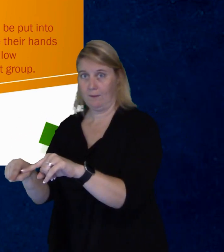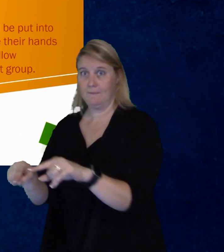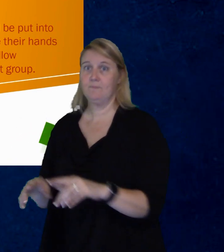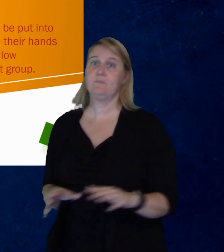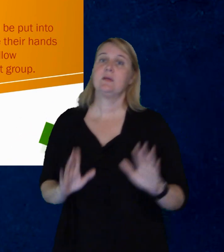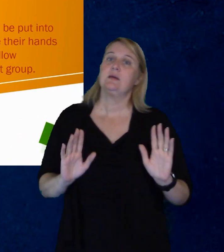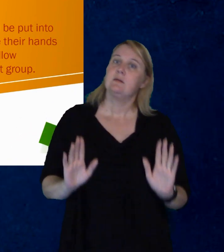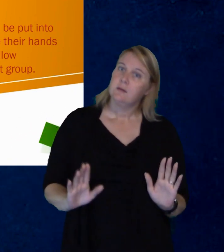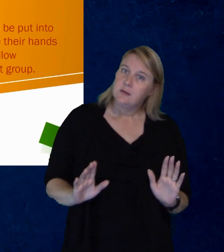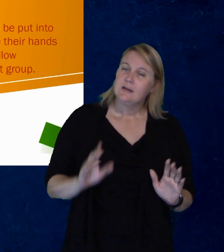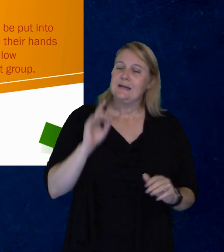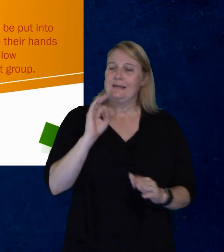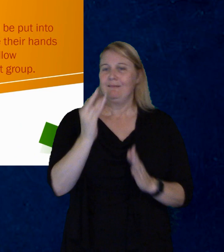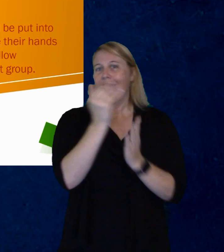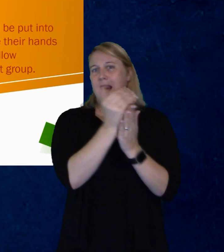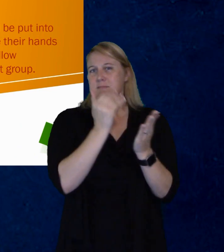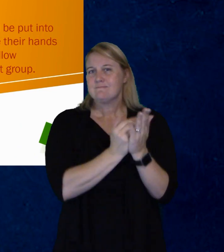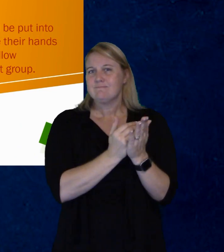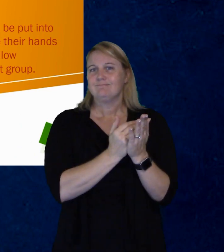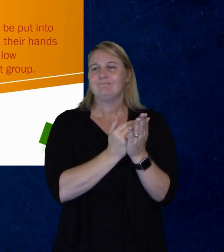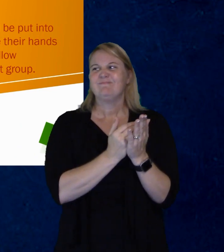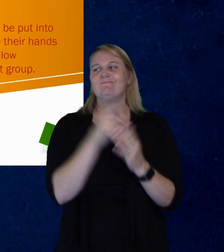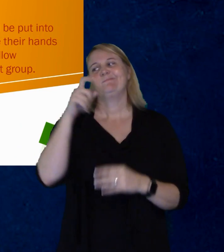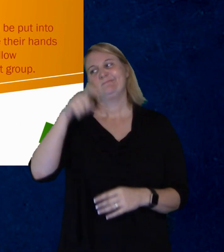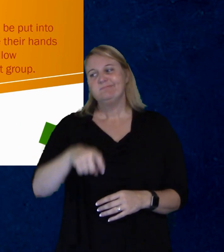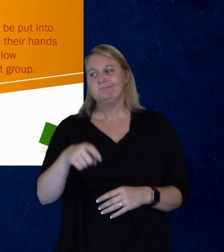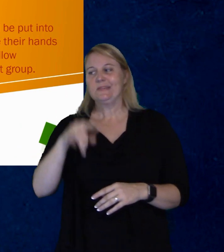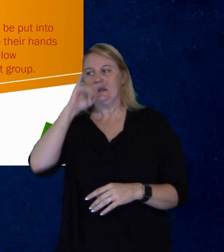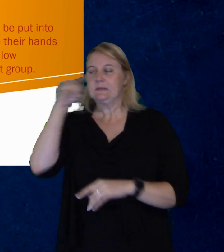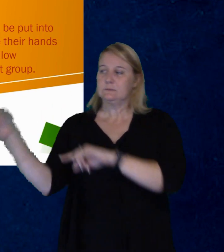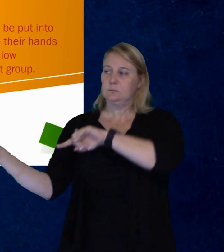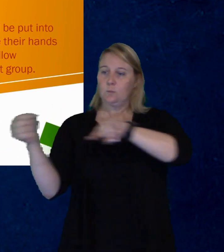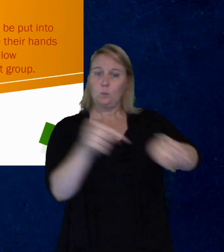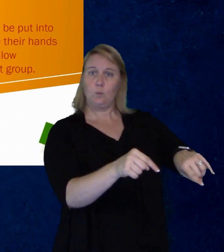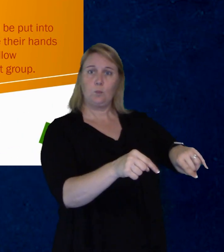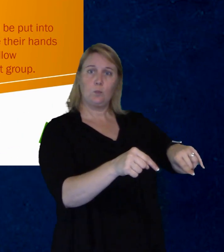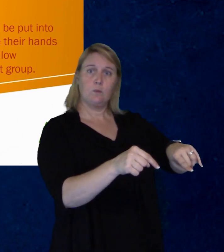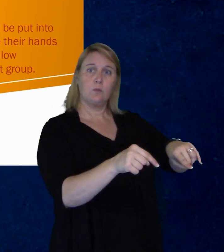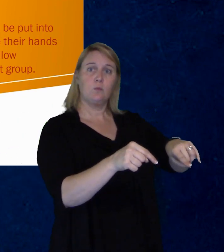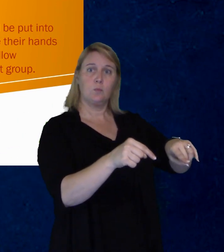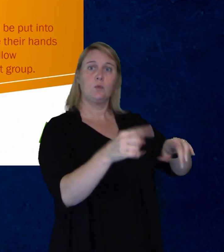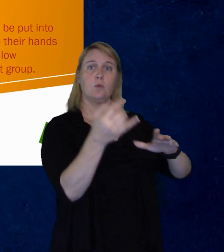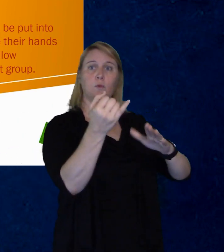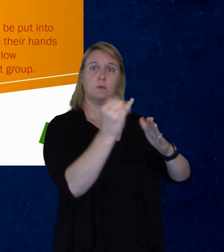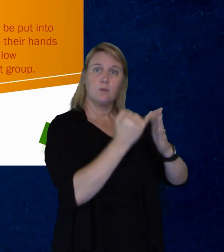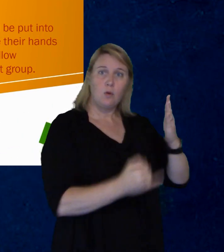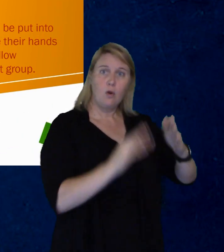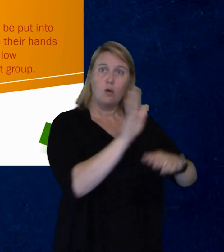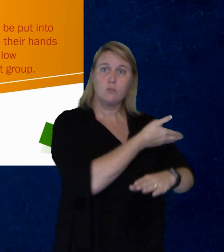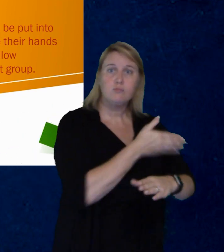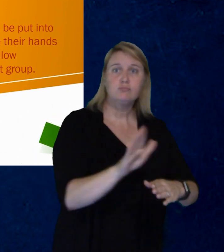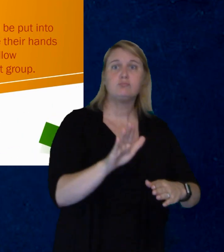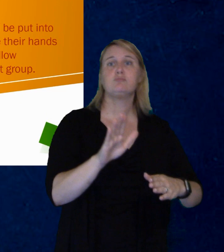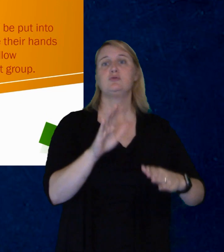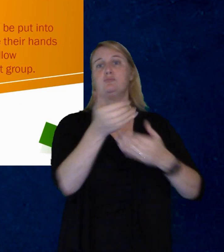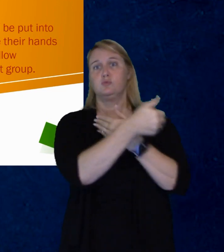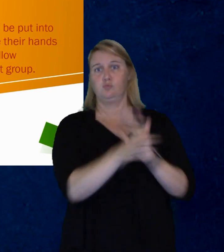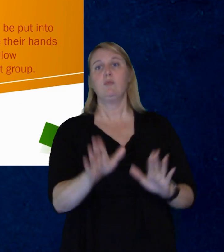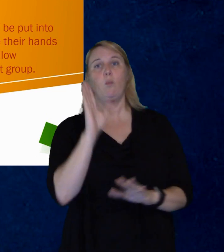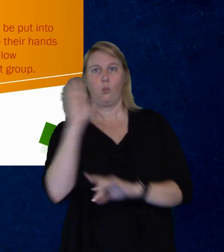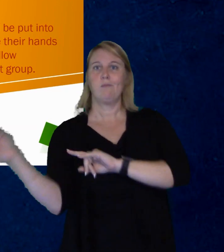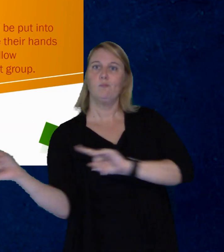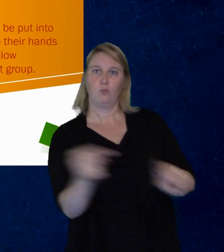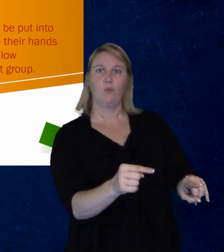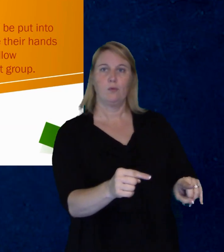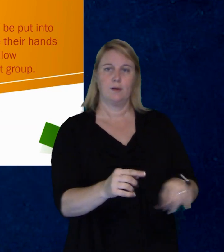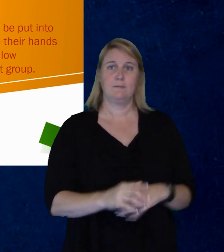if they need the kids to come to the music room for the lesson, then we'll allow that to happen after those